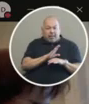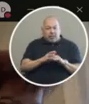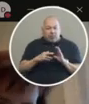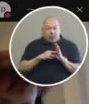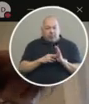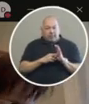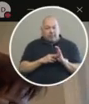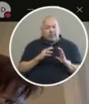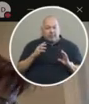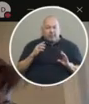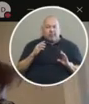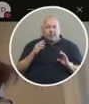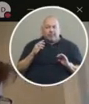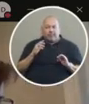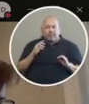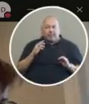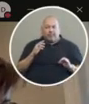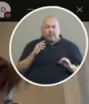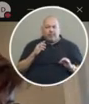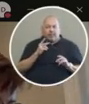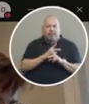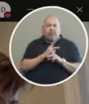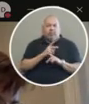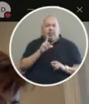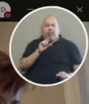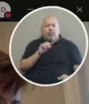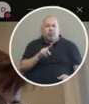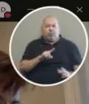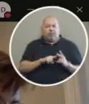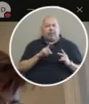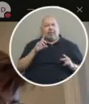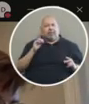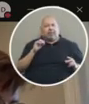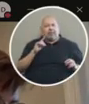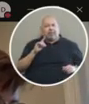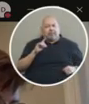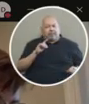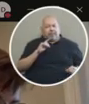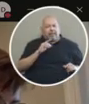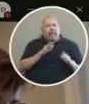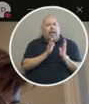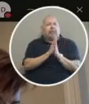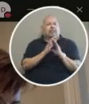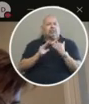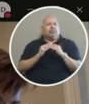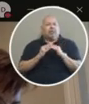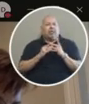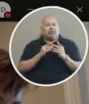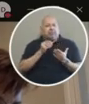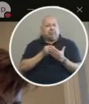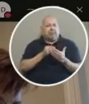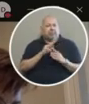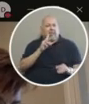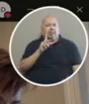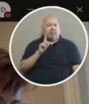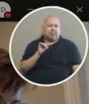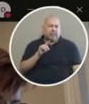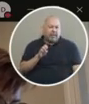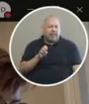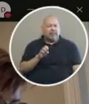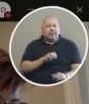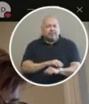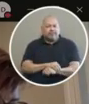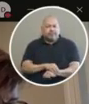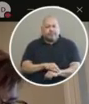Representative Schwartzbein about keeping you on the loop and keeping in through the communication through our budget updates as far as what reductions we're actually